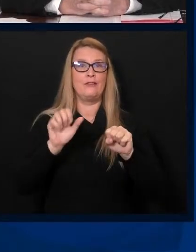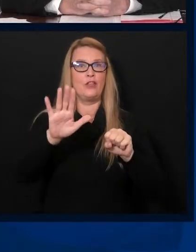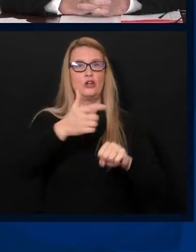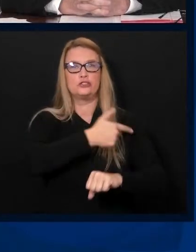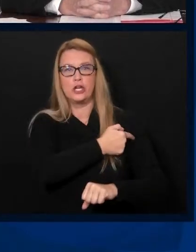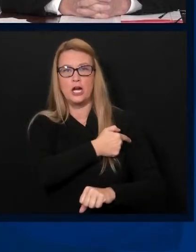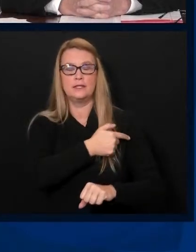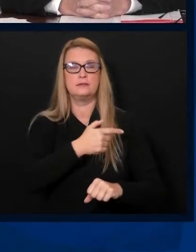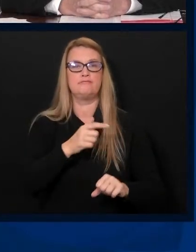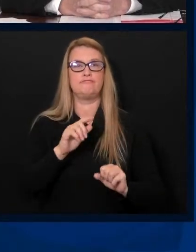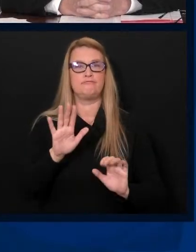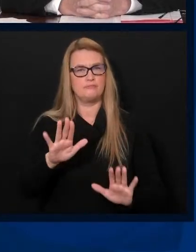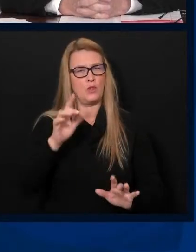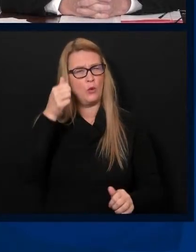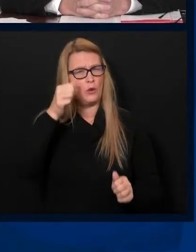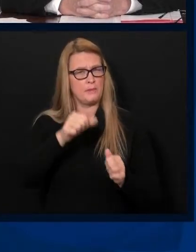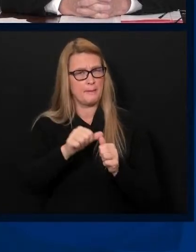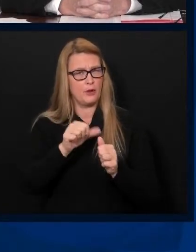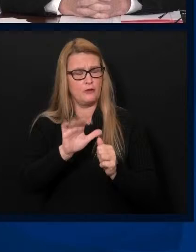but just think about this.